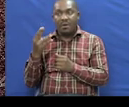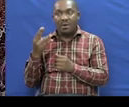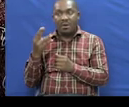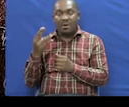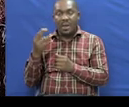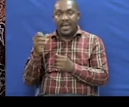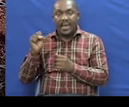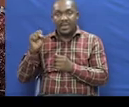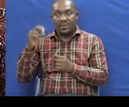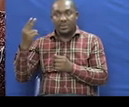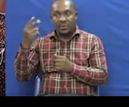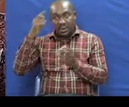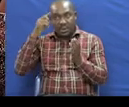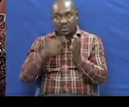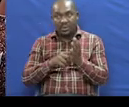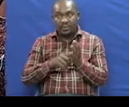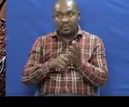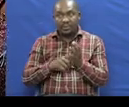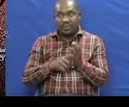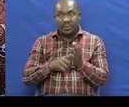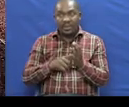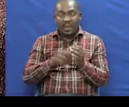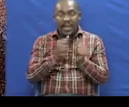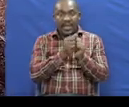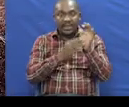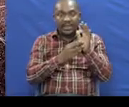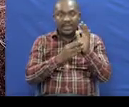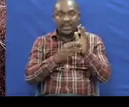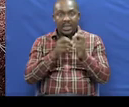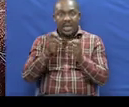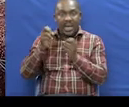4S2. That means 18 electrons